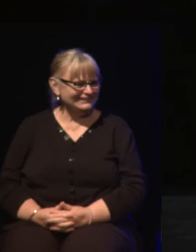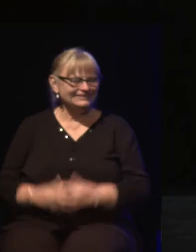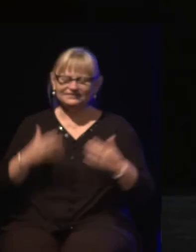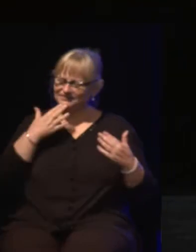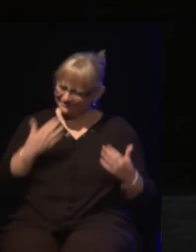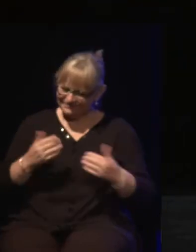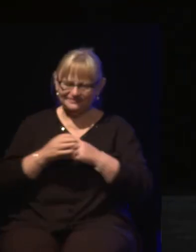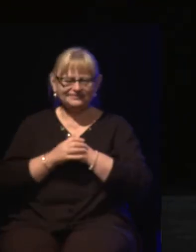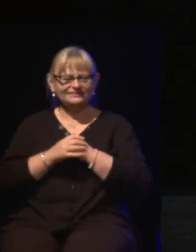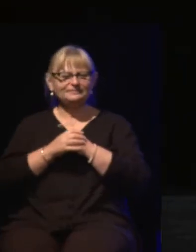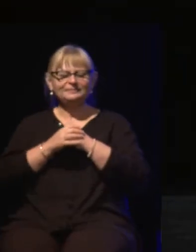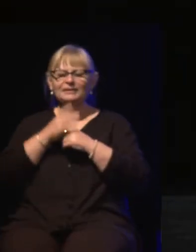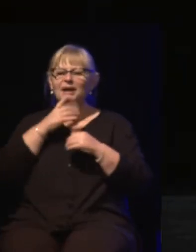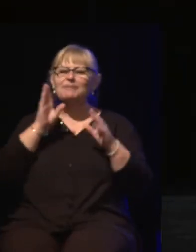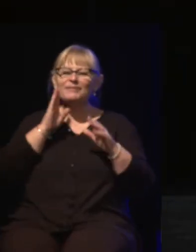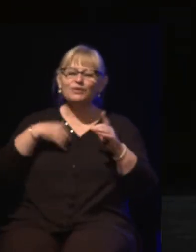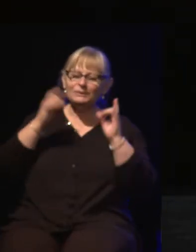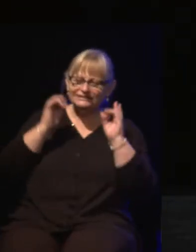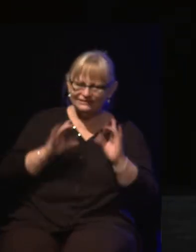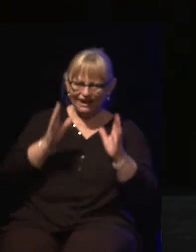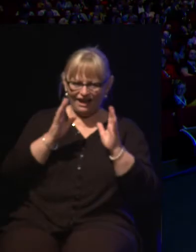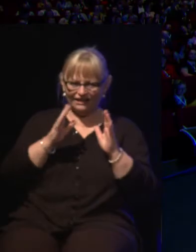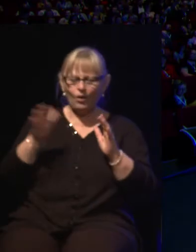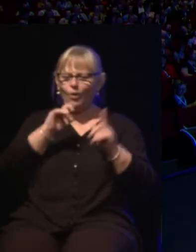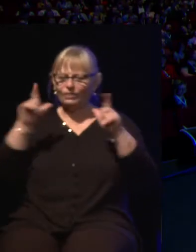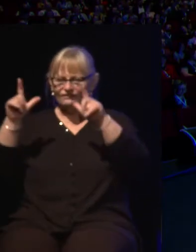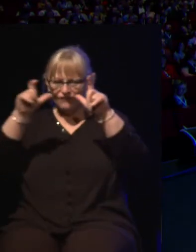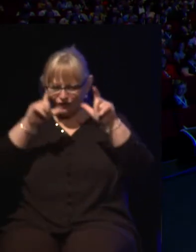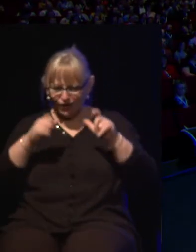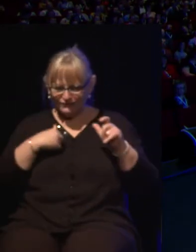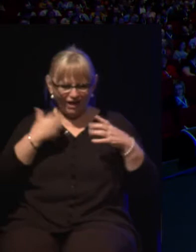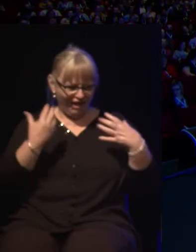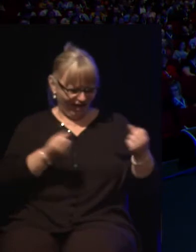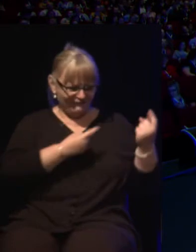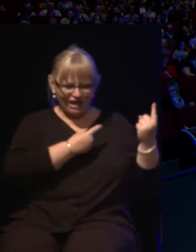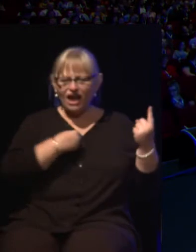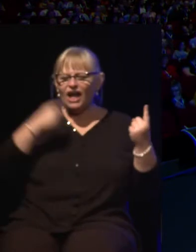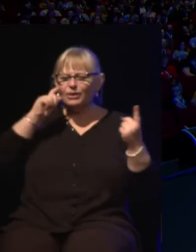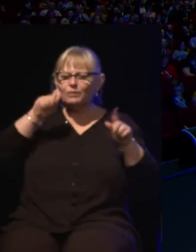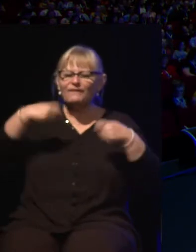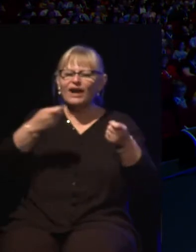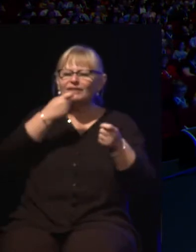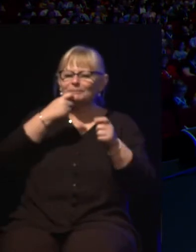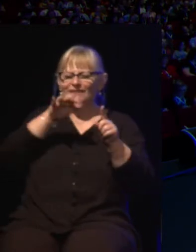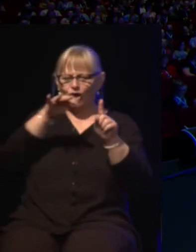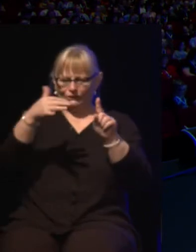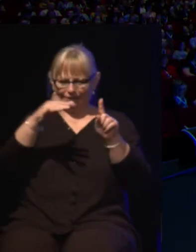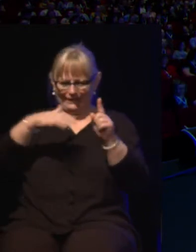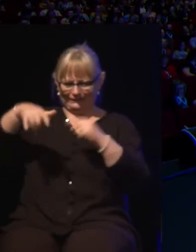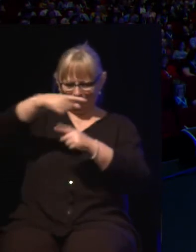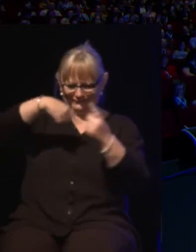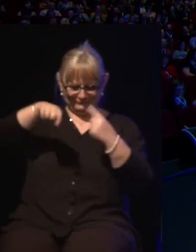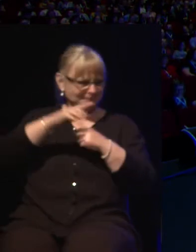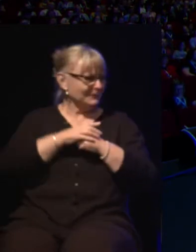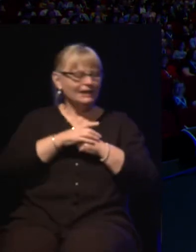Thank you. But before we get into all that and all the photos that Ingrid was talking about and stuff, I thought I'd provide a little context, because that's another thing you